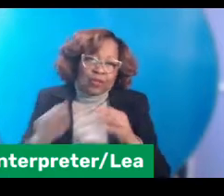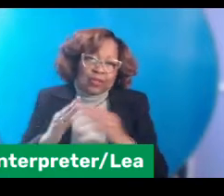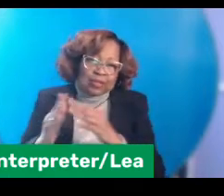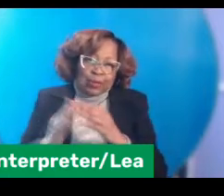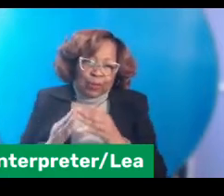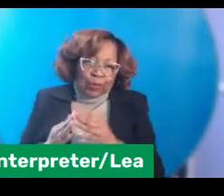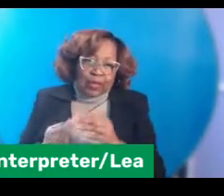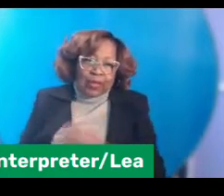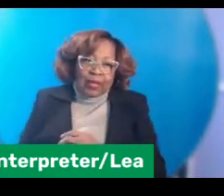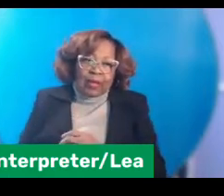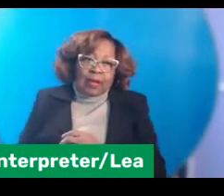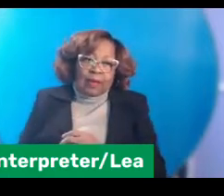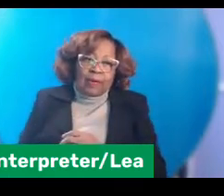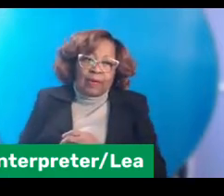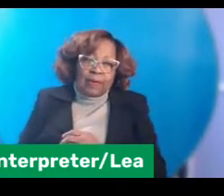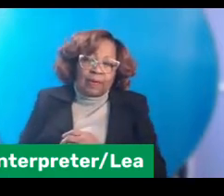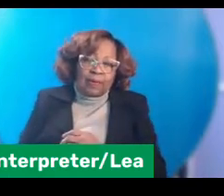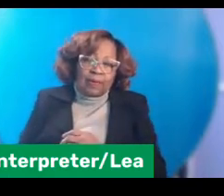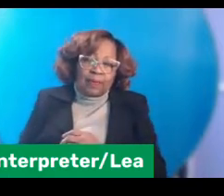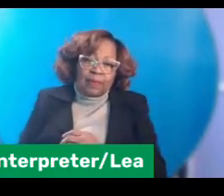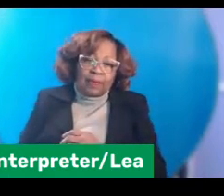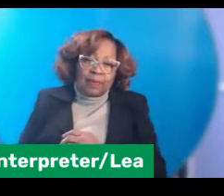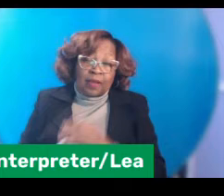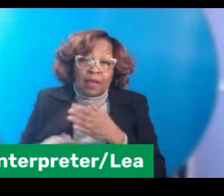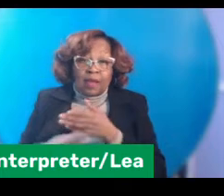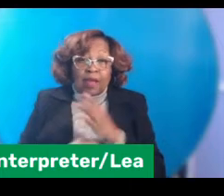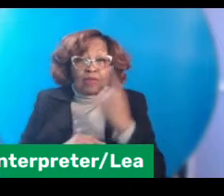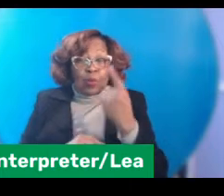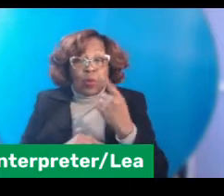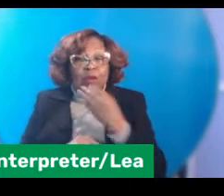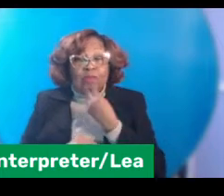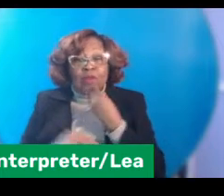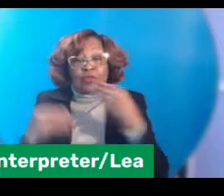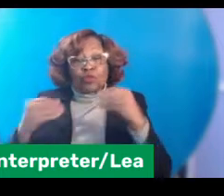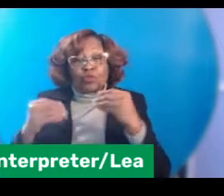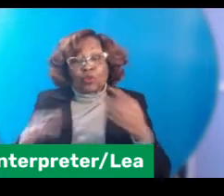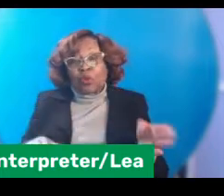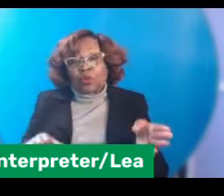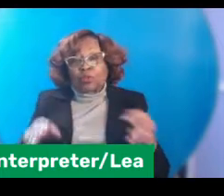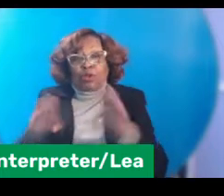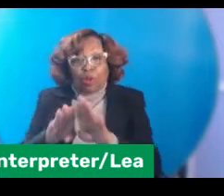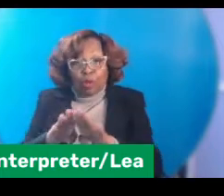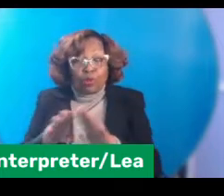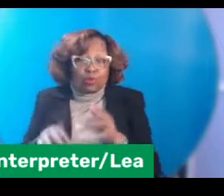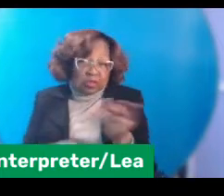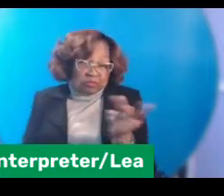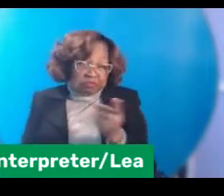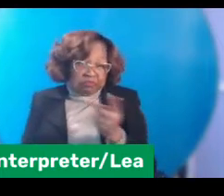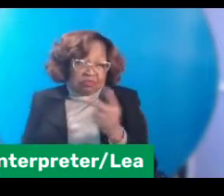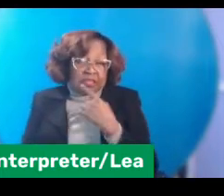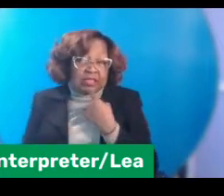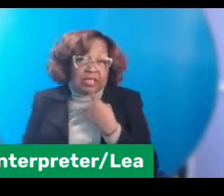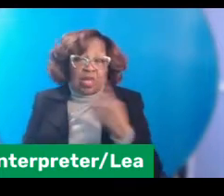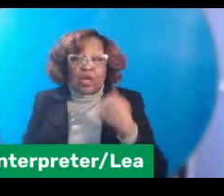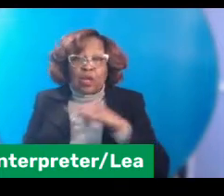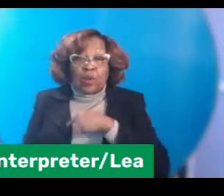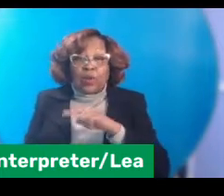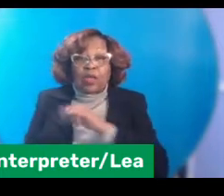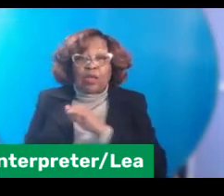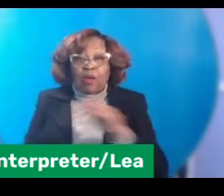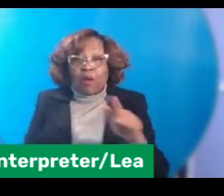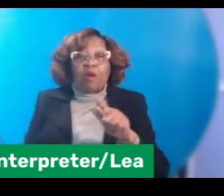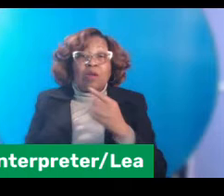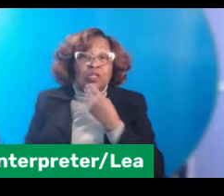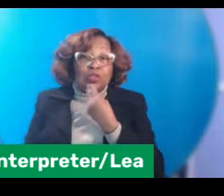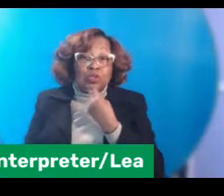community. After one of our grocery stores closed, as Yara and Cindy mentioned, we all, as the grocery access